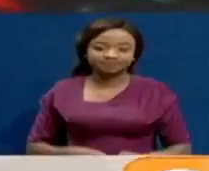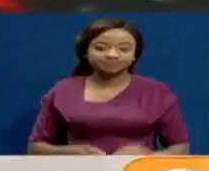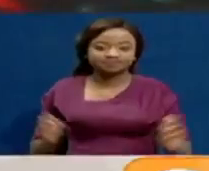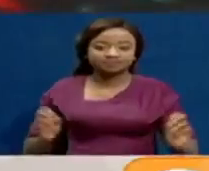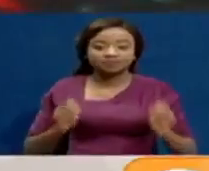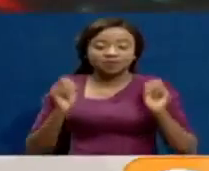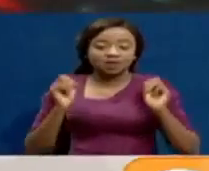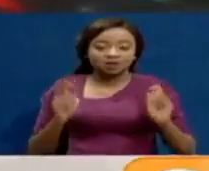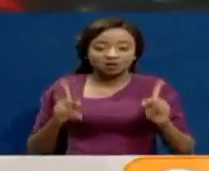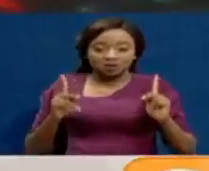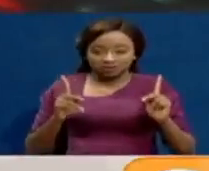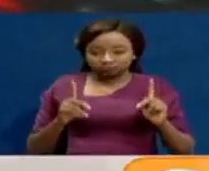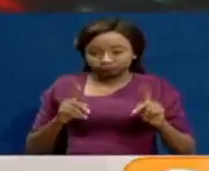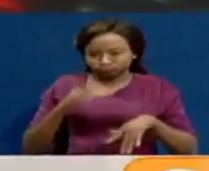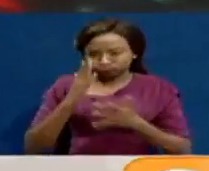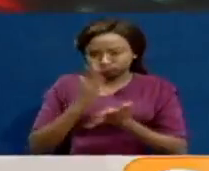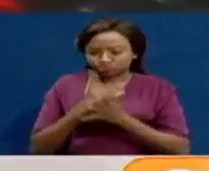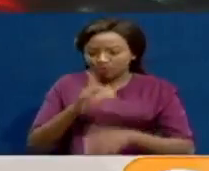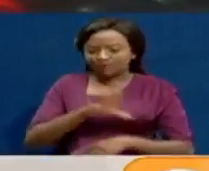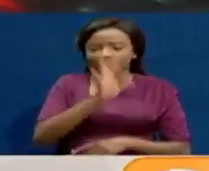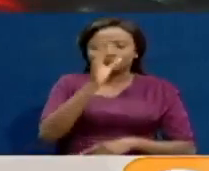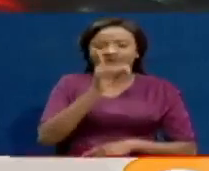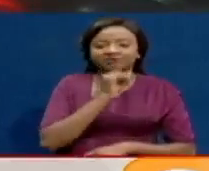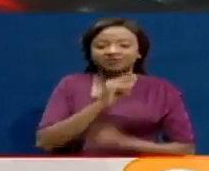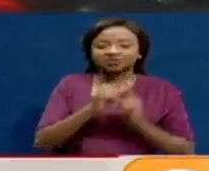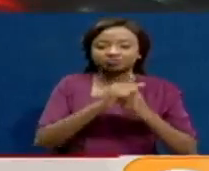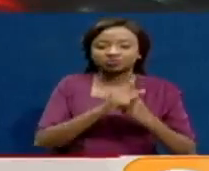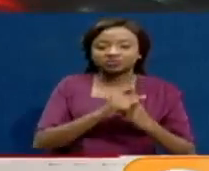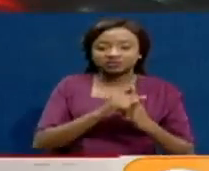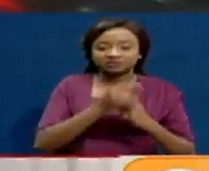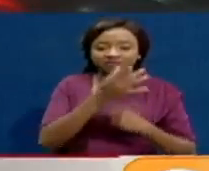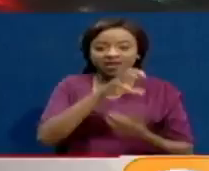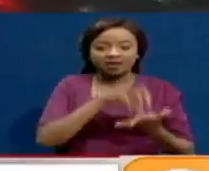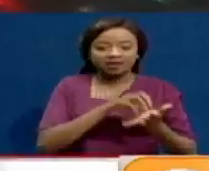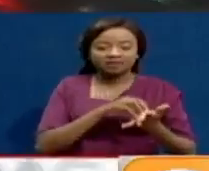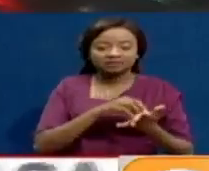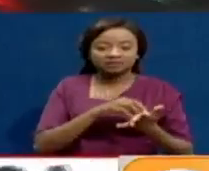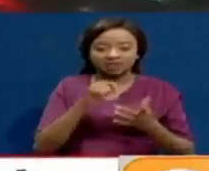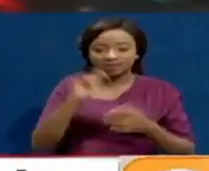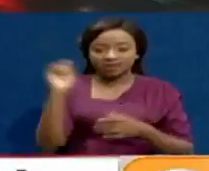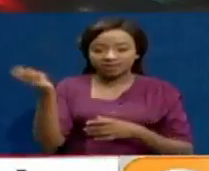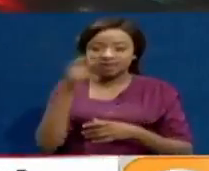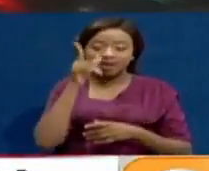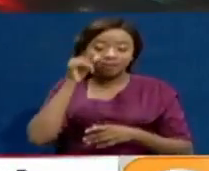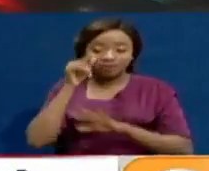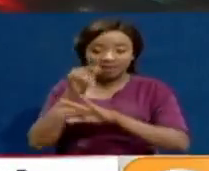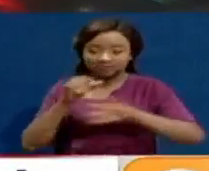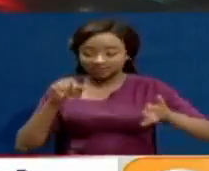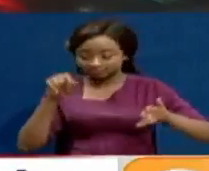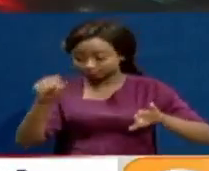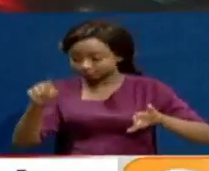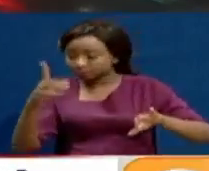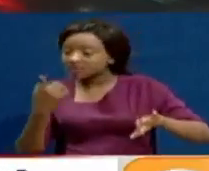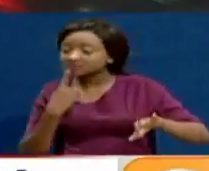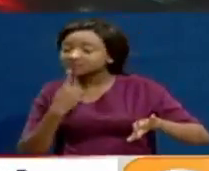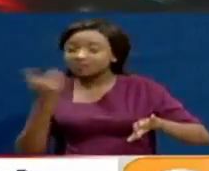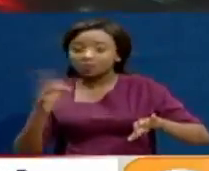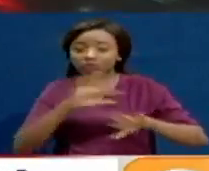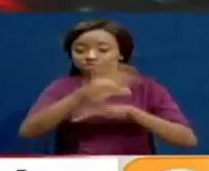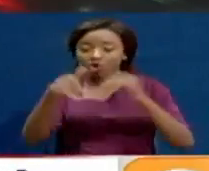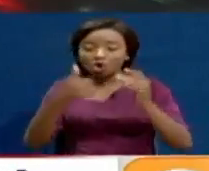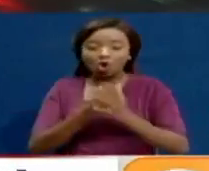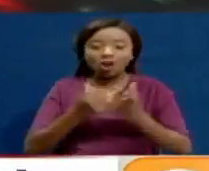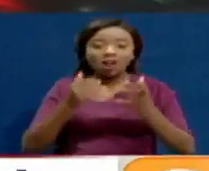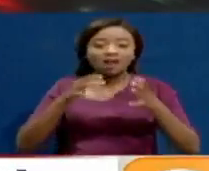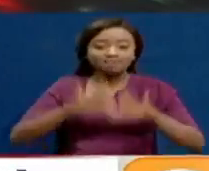Now, in the wake of a positive case of coronavirus confirmation in Kenya, Mombasa County has directed that all